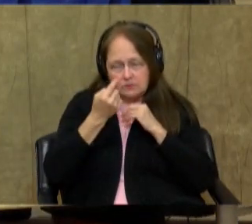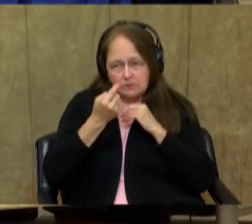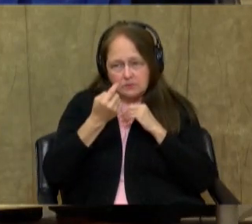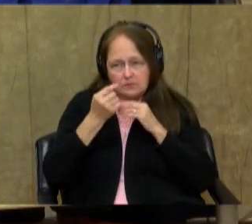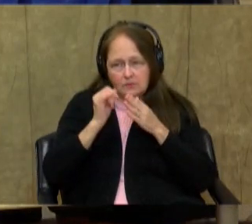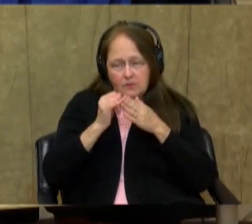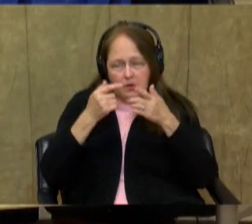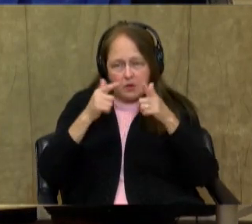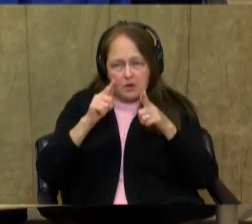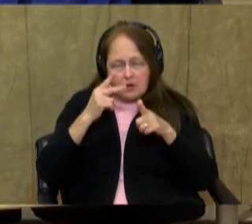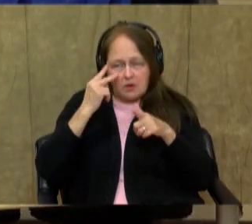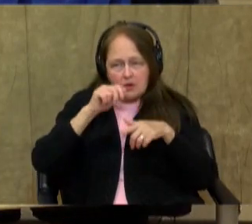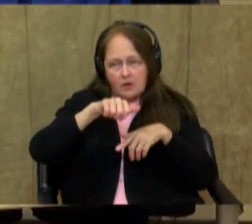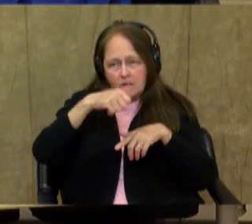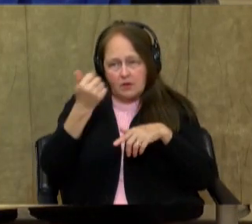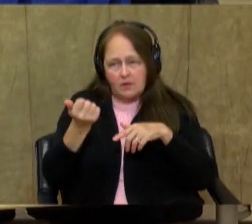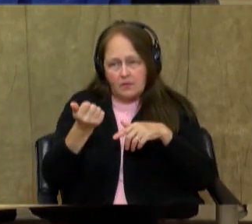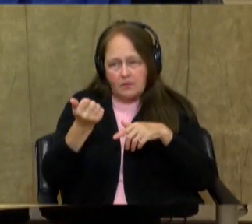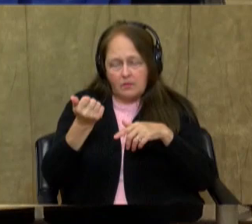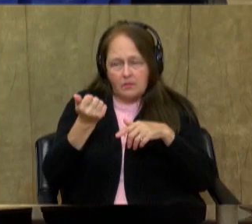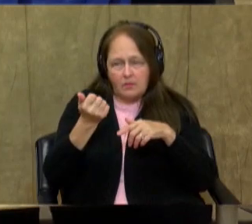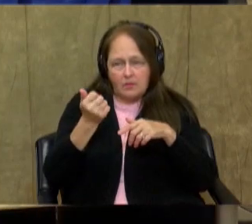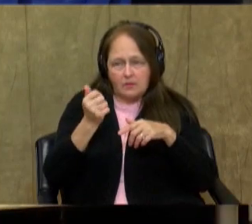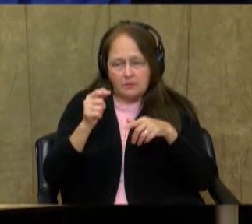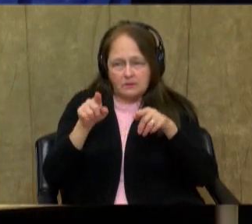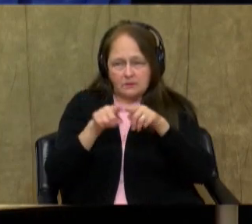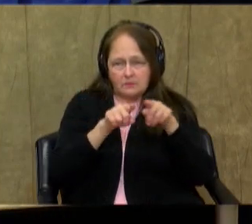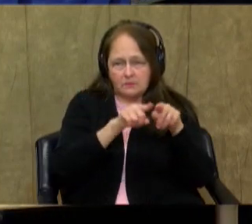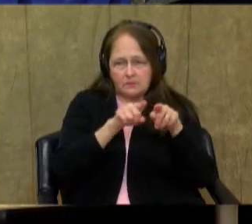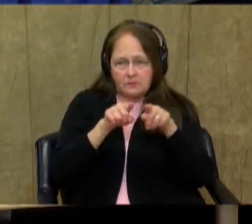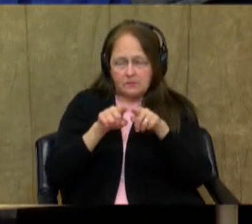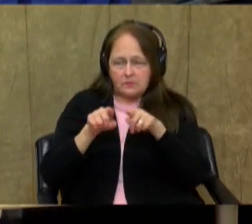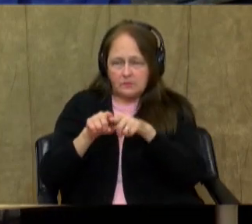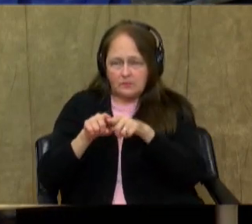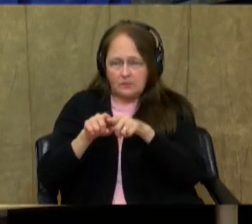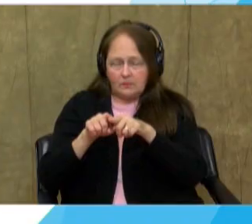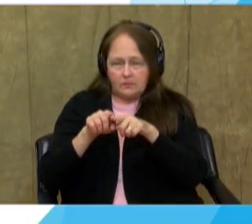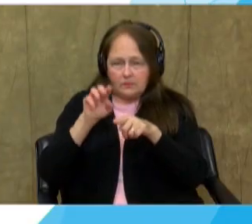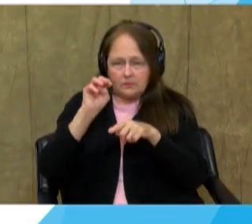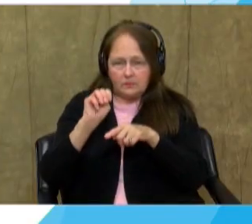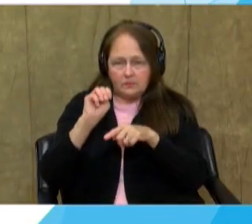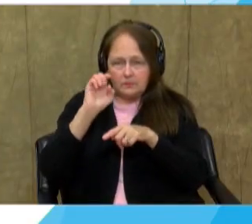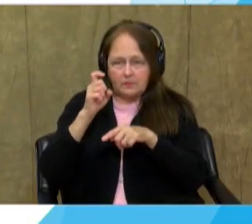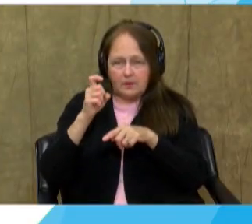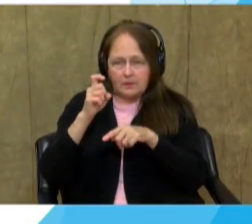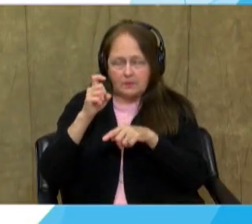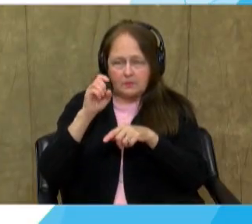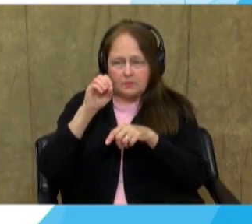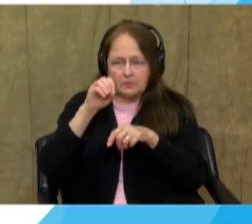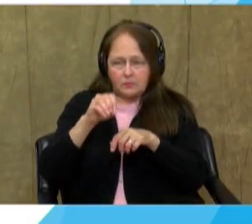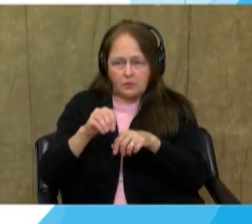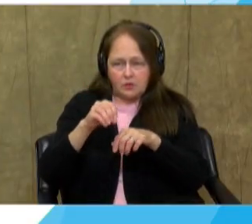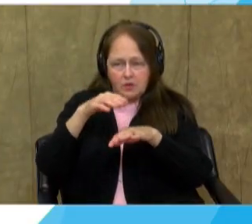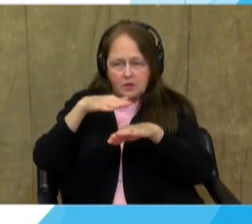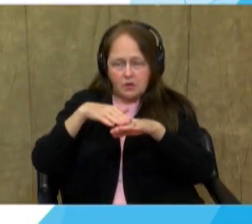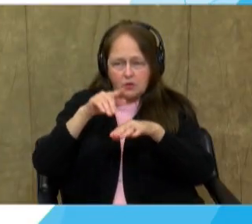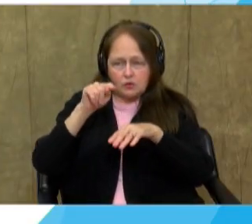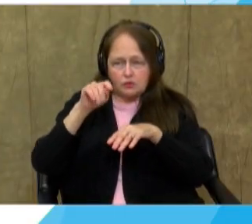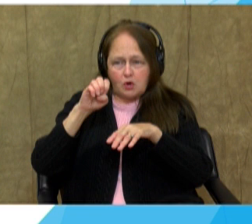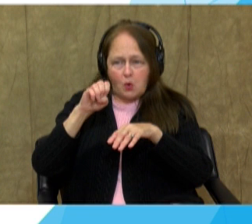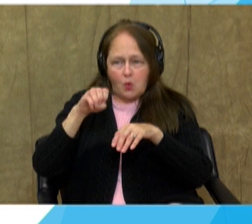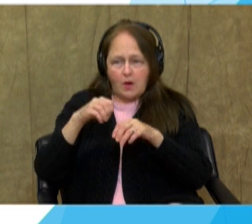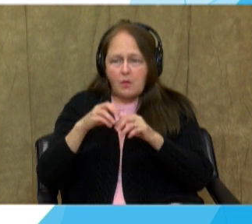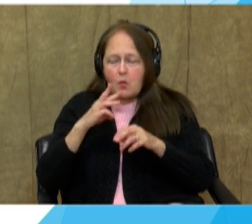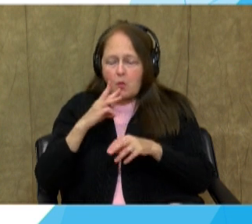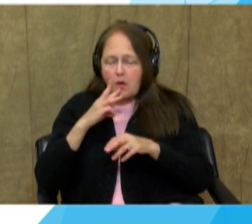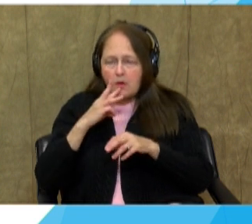Now, let's look at another piece of text, very similar. Max dipped his toes in the water.